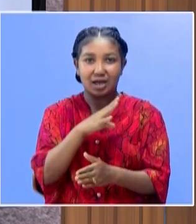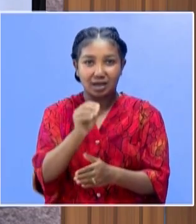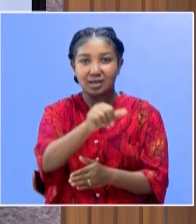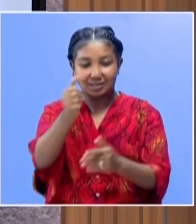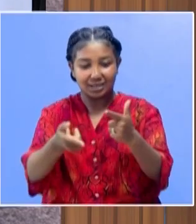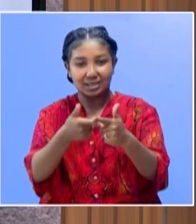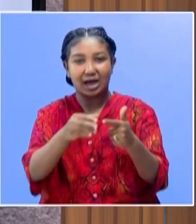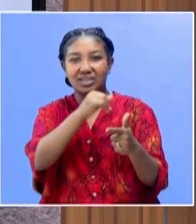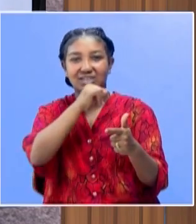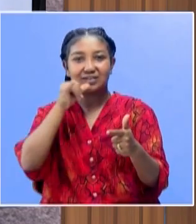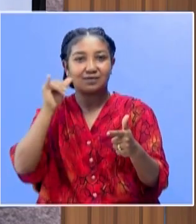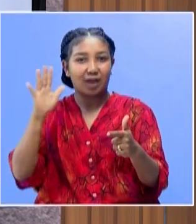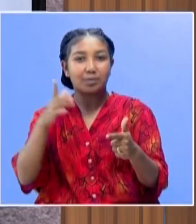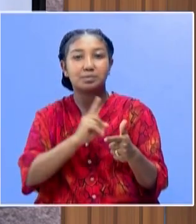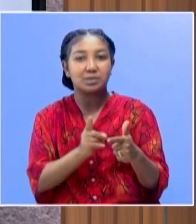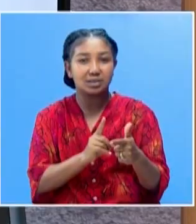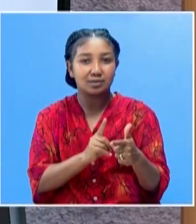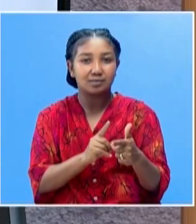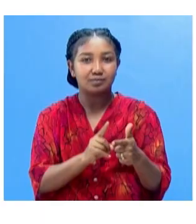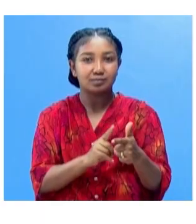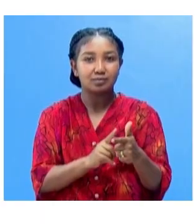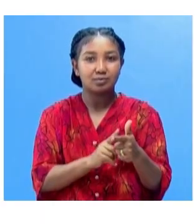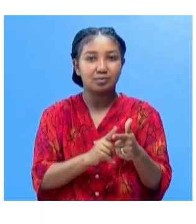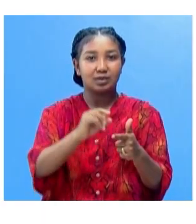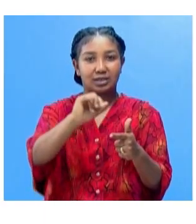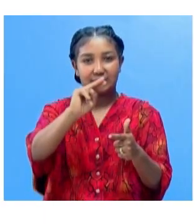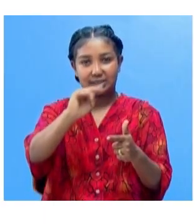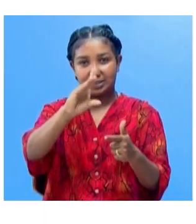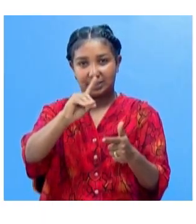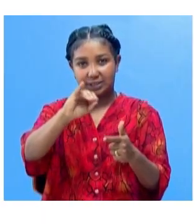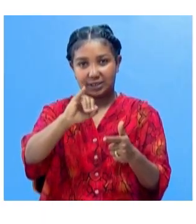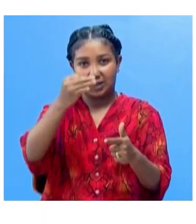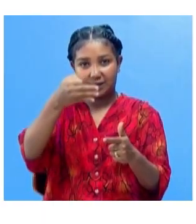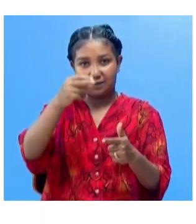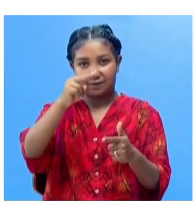other adjectives that we have seen are the indefinite adjectives.